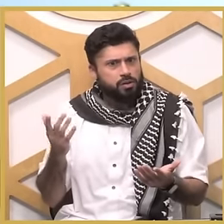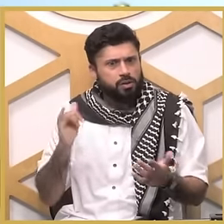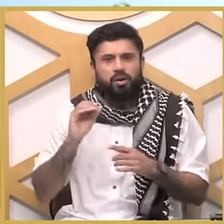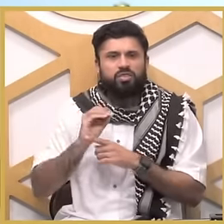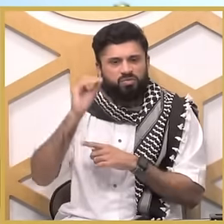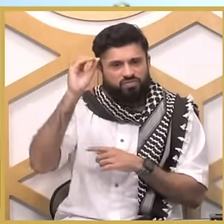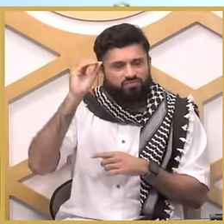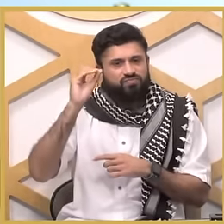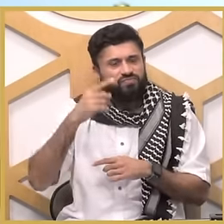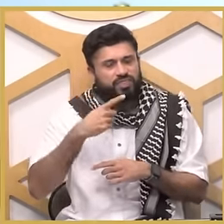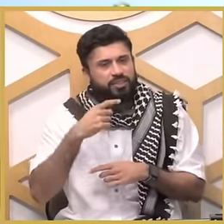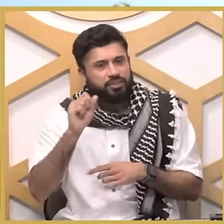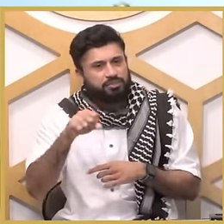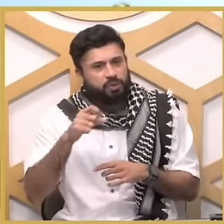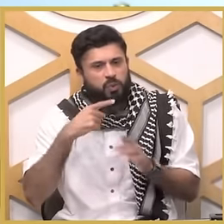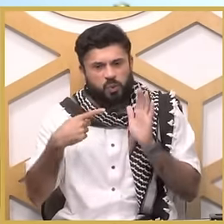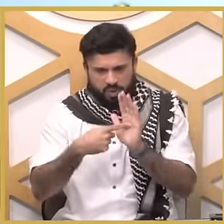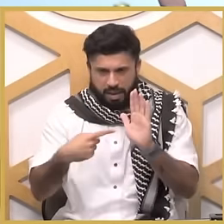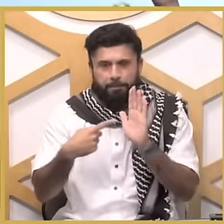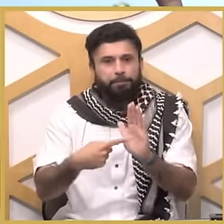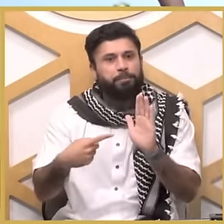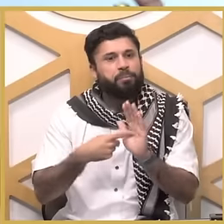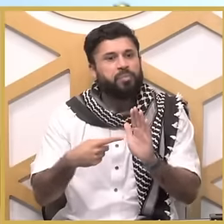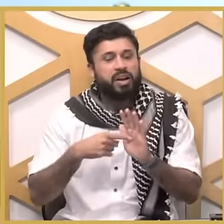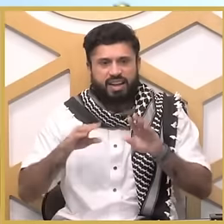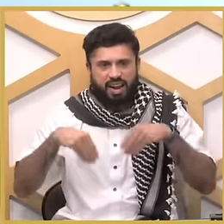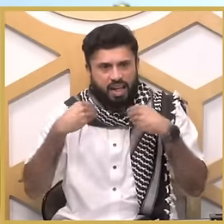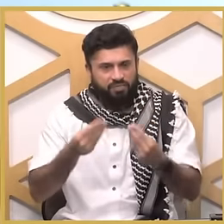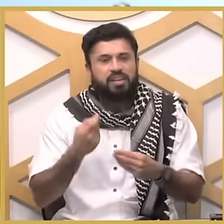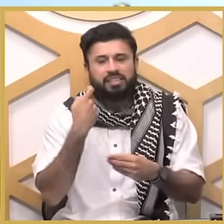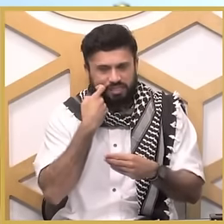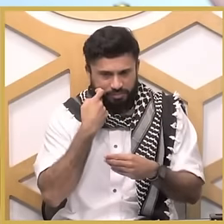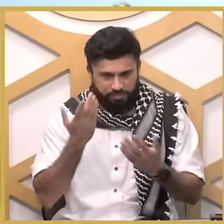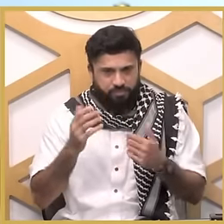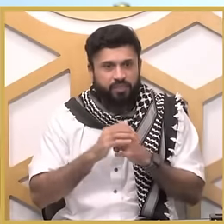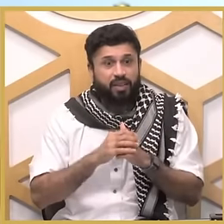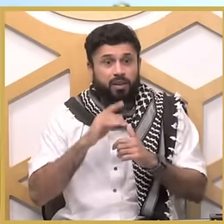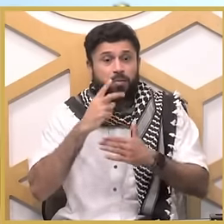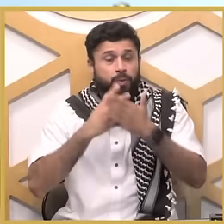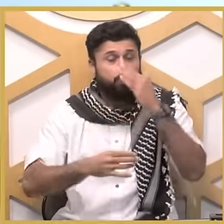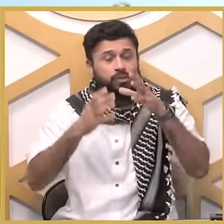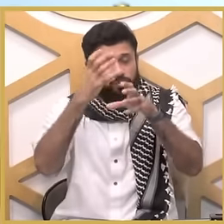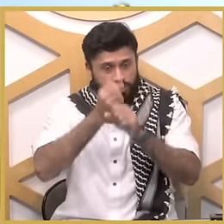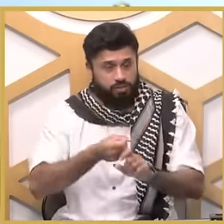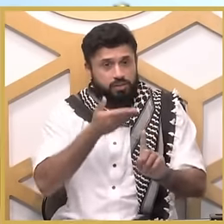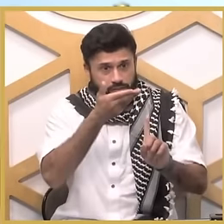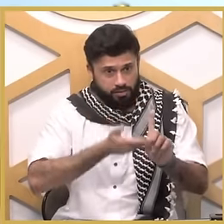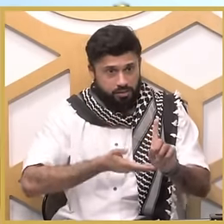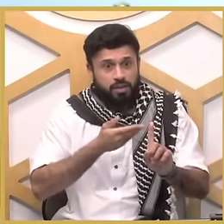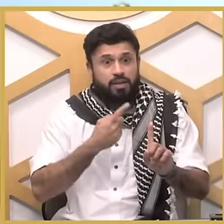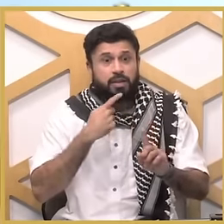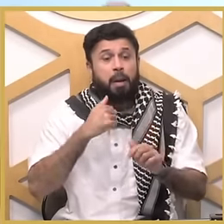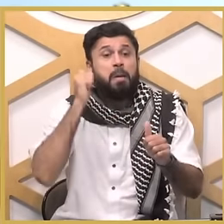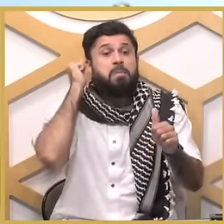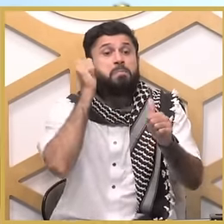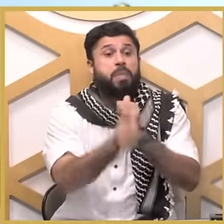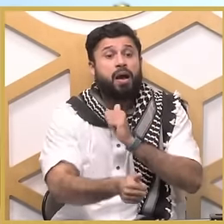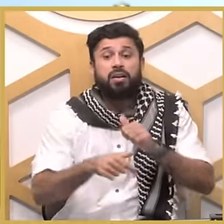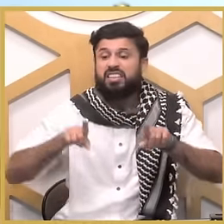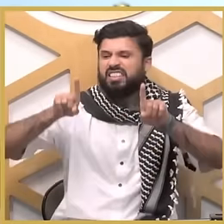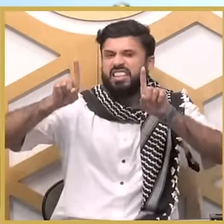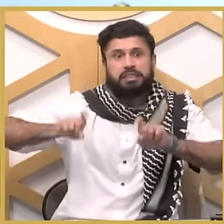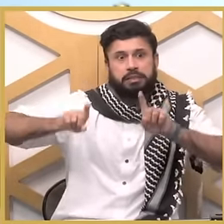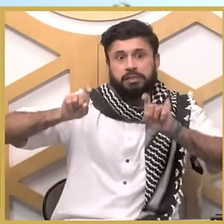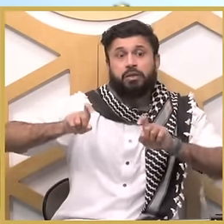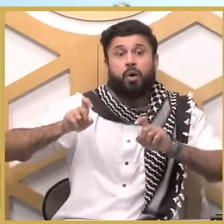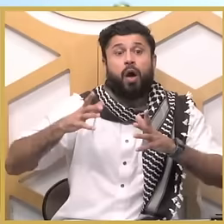you look at the Prophet Sallallahu Alaihi Wasallam, he passed the test of bribery and the test of pain, the test of prosperity, the test